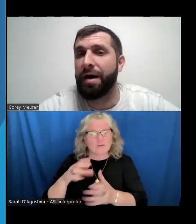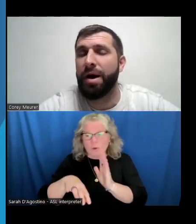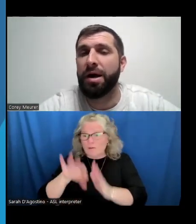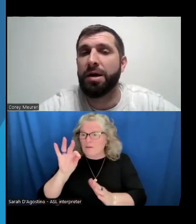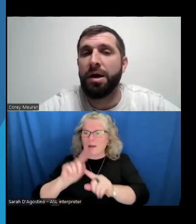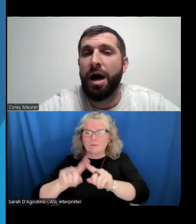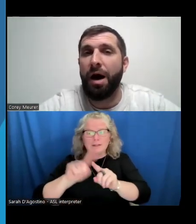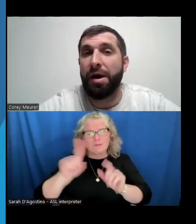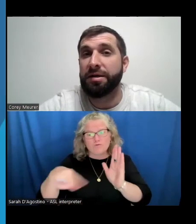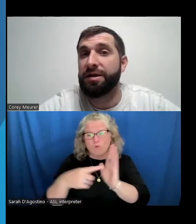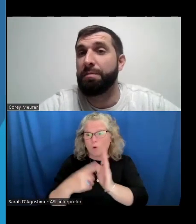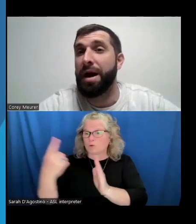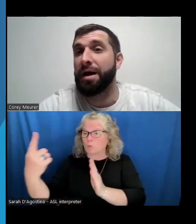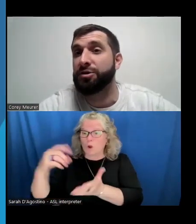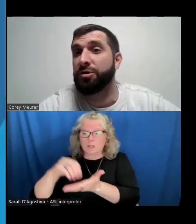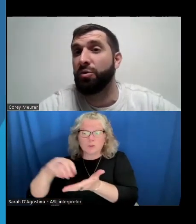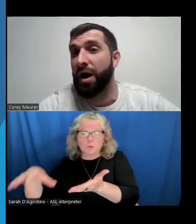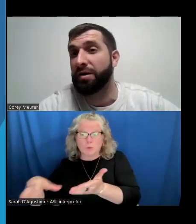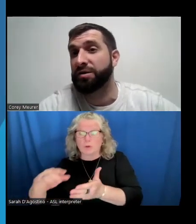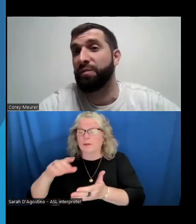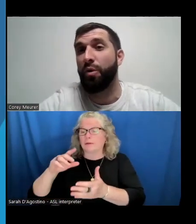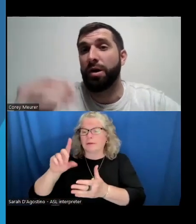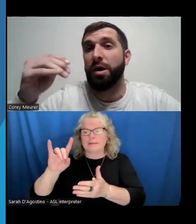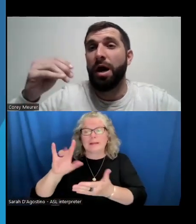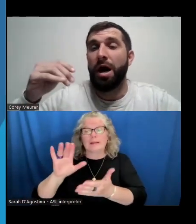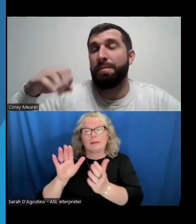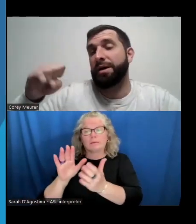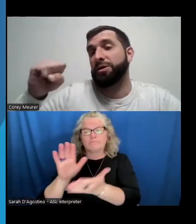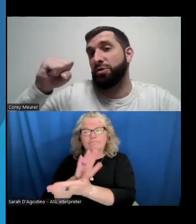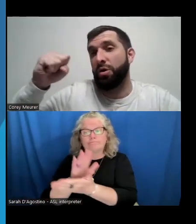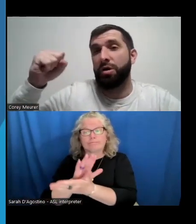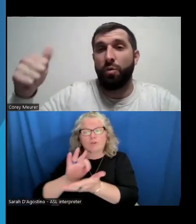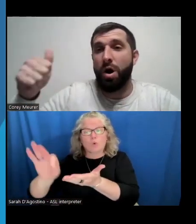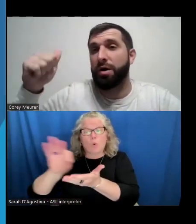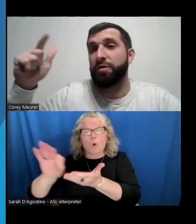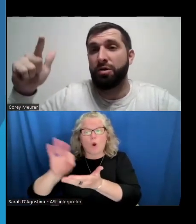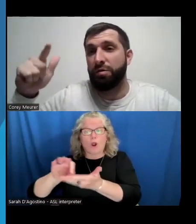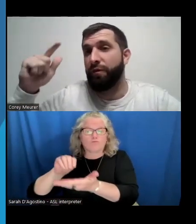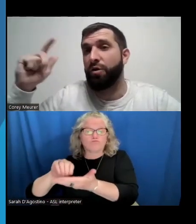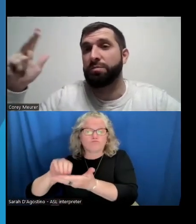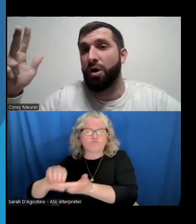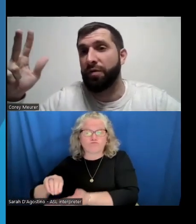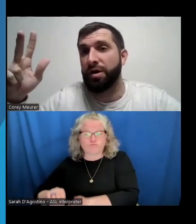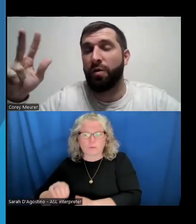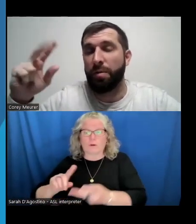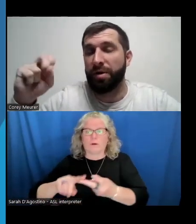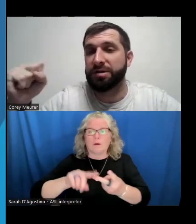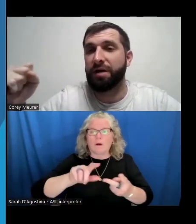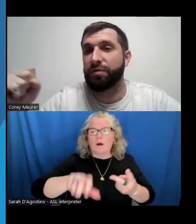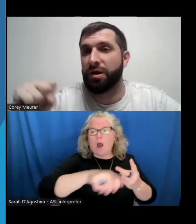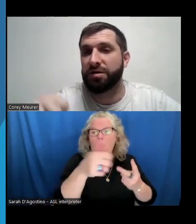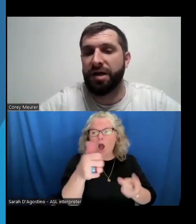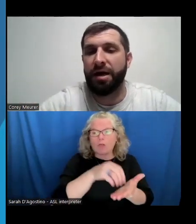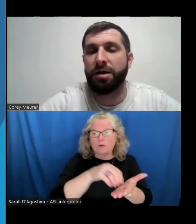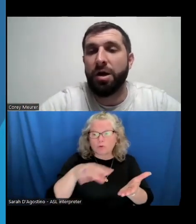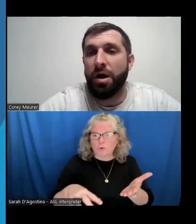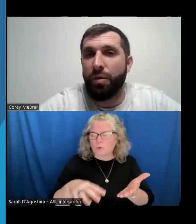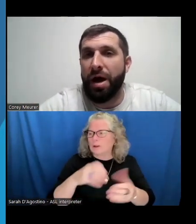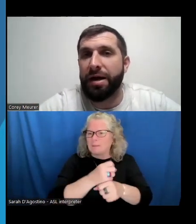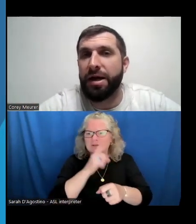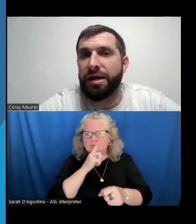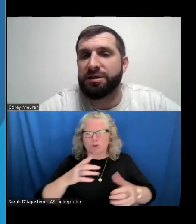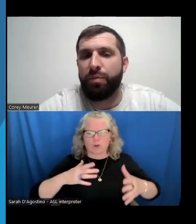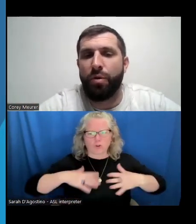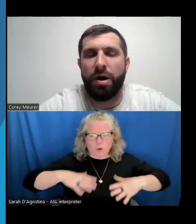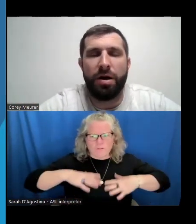team in that way. We had a team manager who would kind of support making sure the water, the uniforms, all the equipment and stuff was all set.